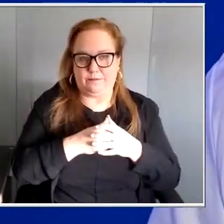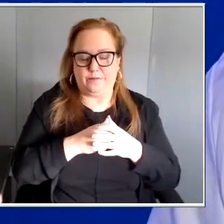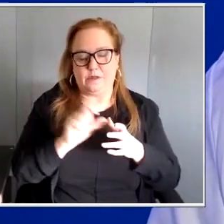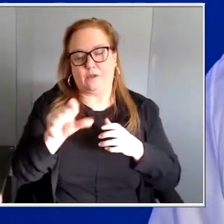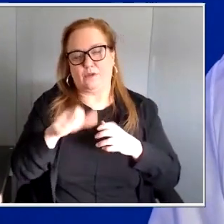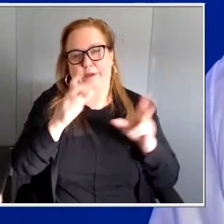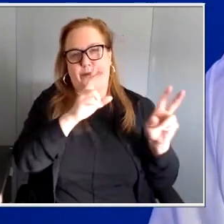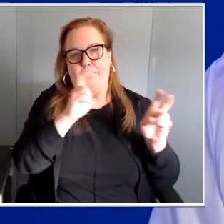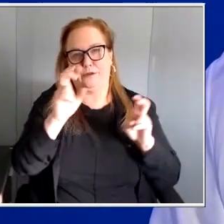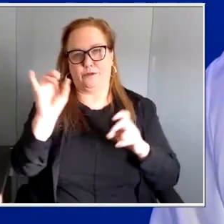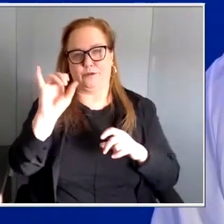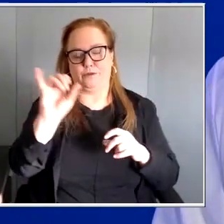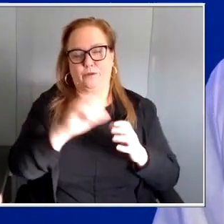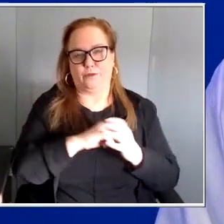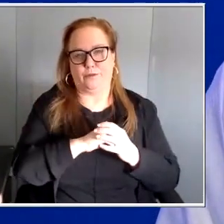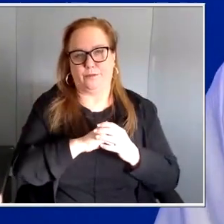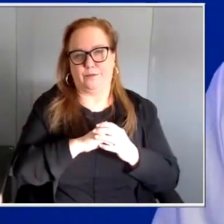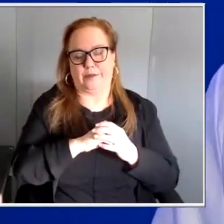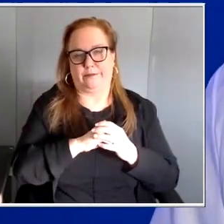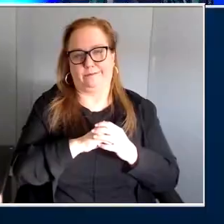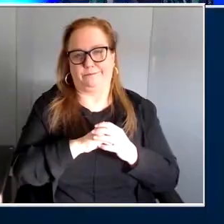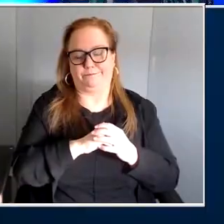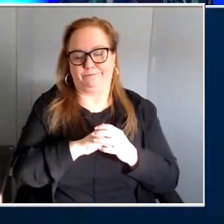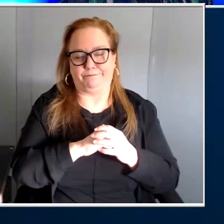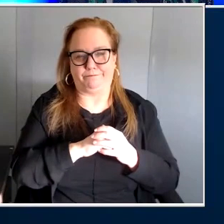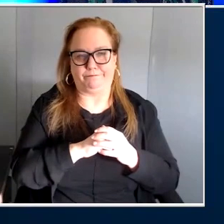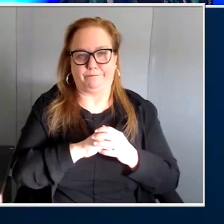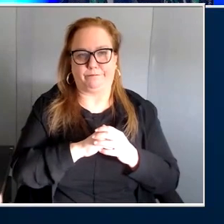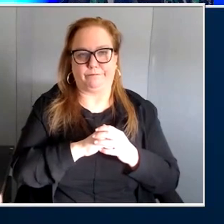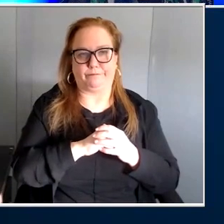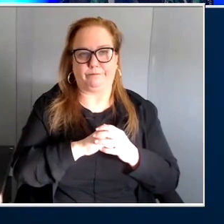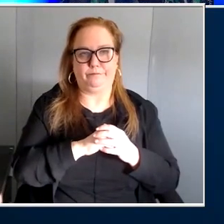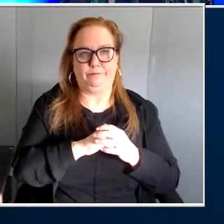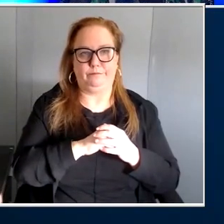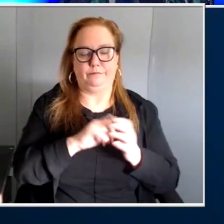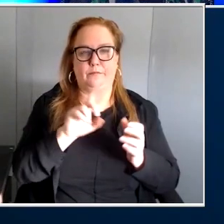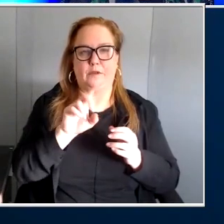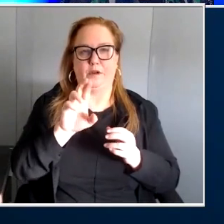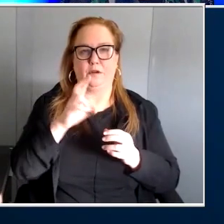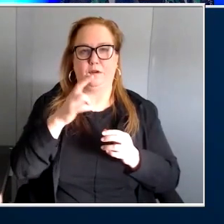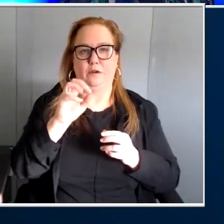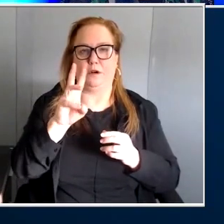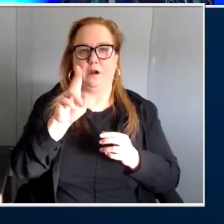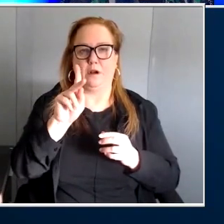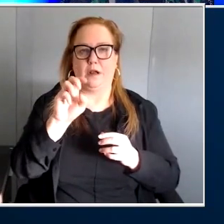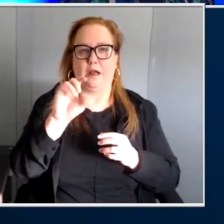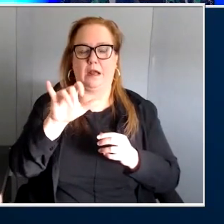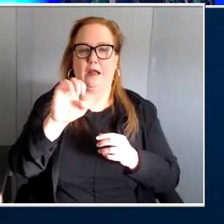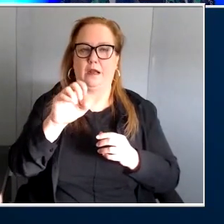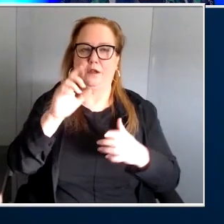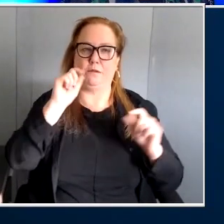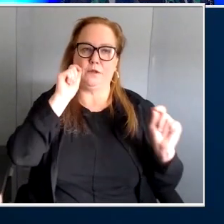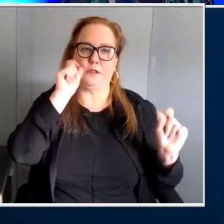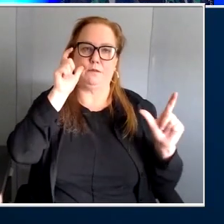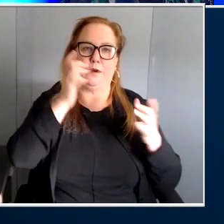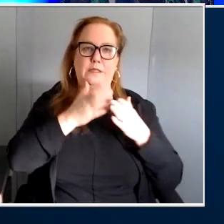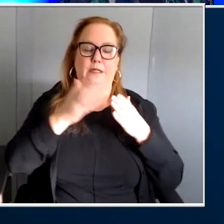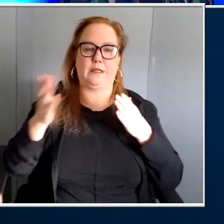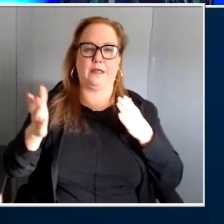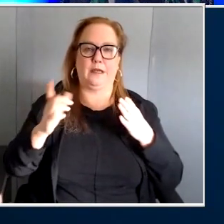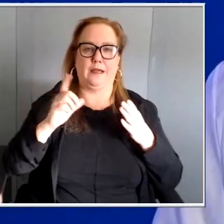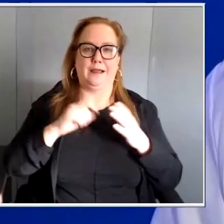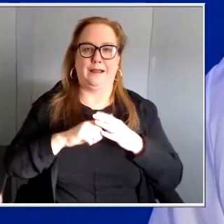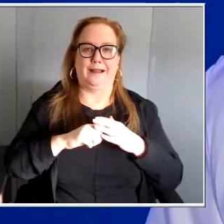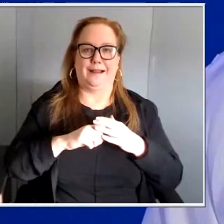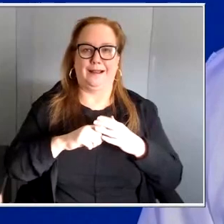as well that will contribute to that answer. Hawkeye, I didn't ask you what your most surprising thing about the pandemic was. I was hoping you'd skip me. I think there's